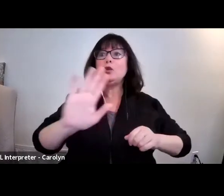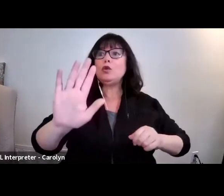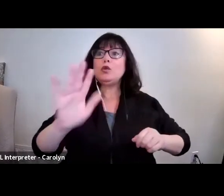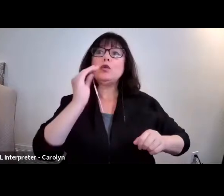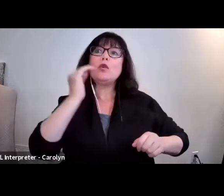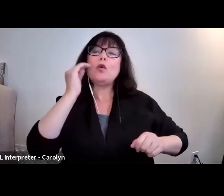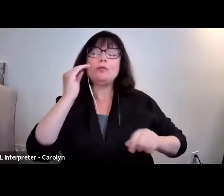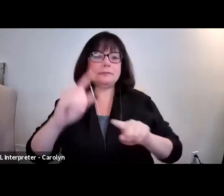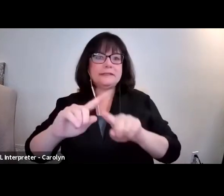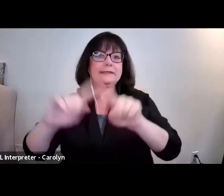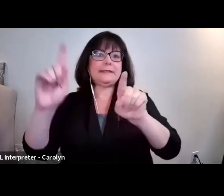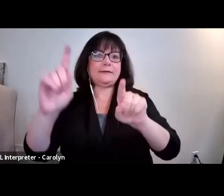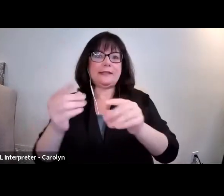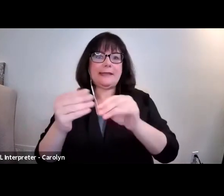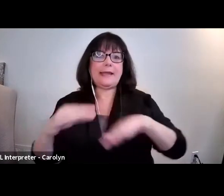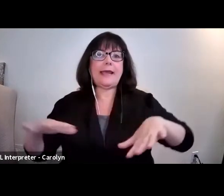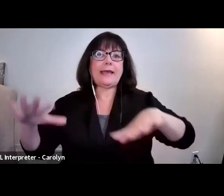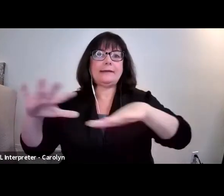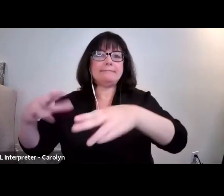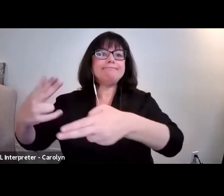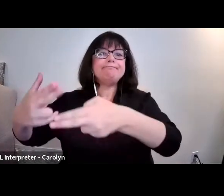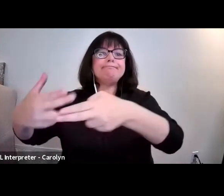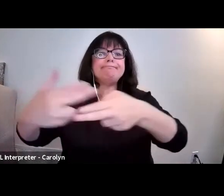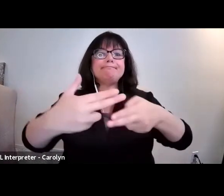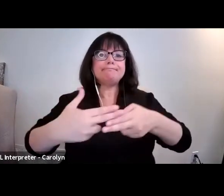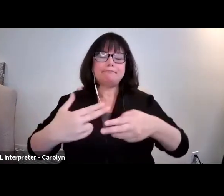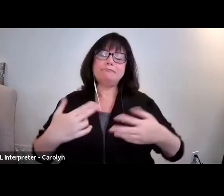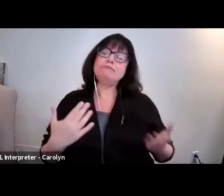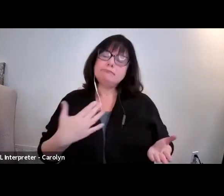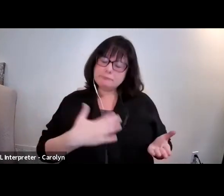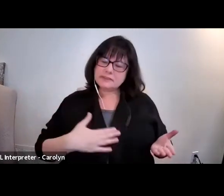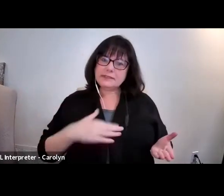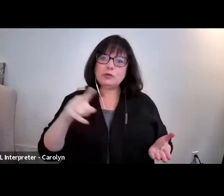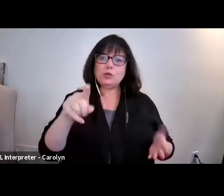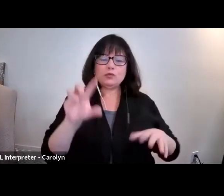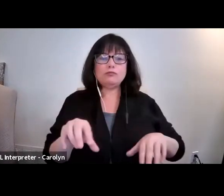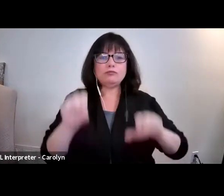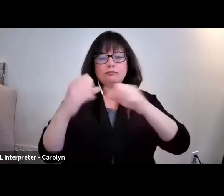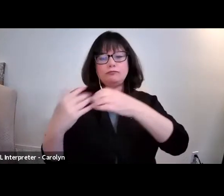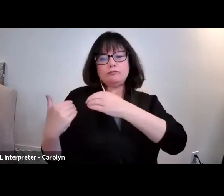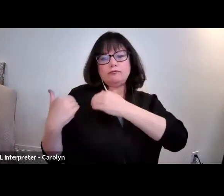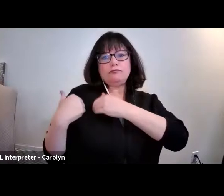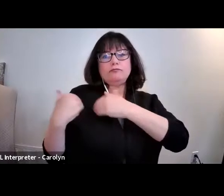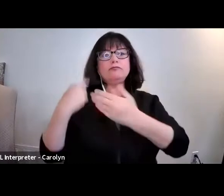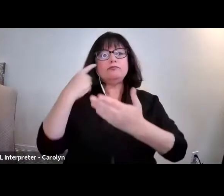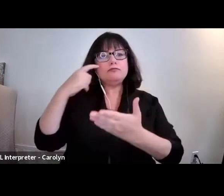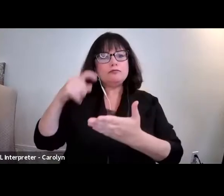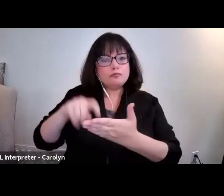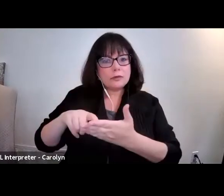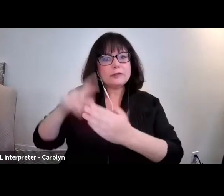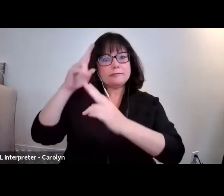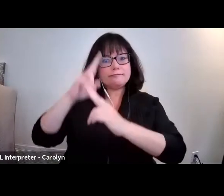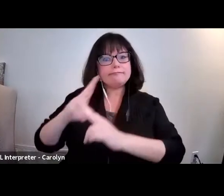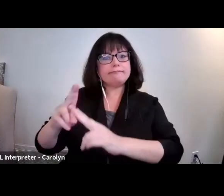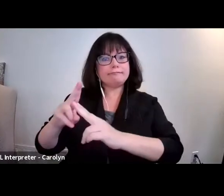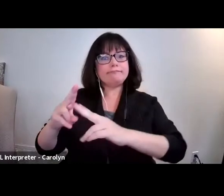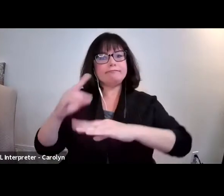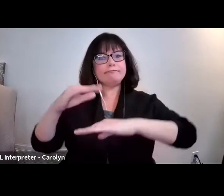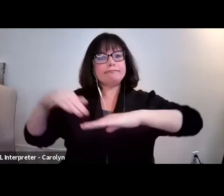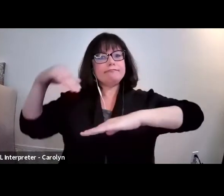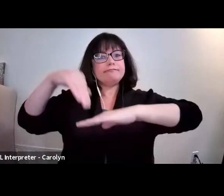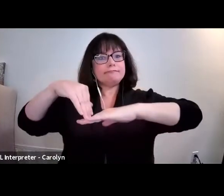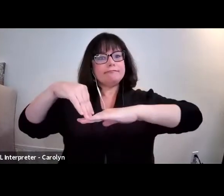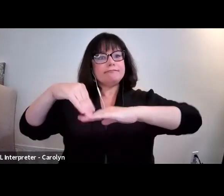We ask that if that is the case, that you take the responsibility to acknowledge the traditional territory that you are on